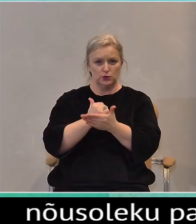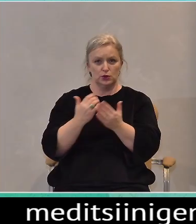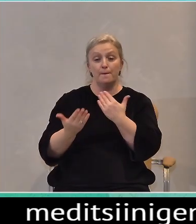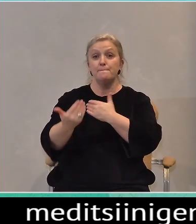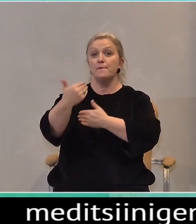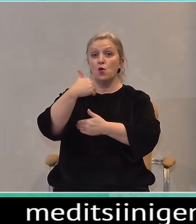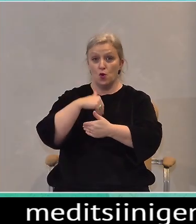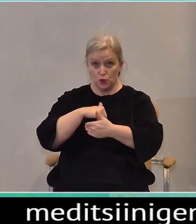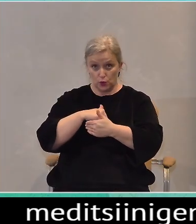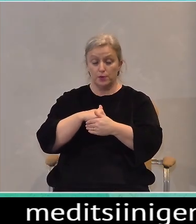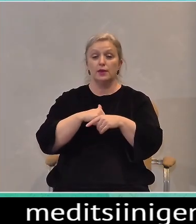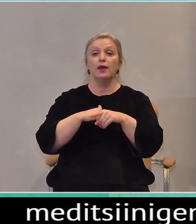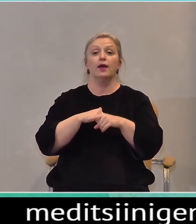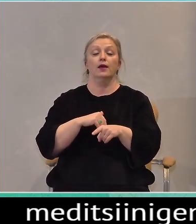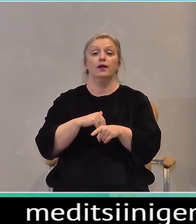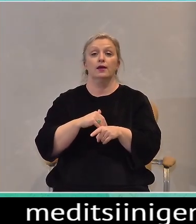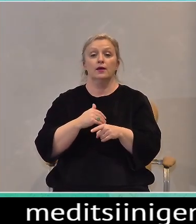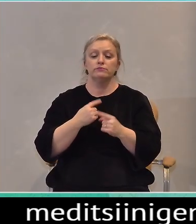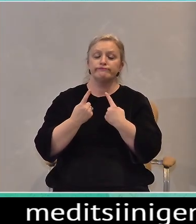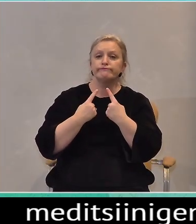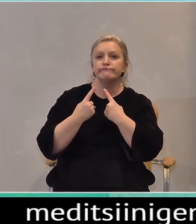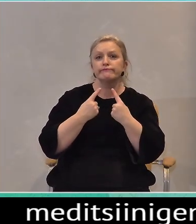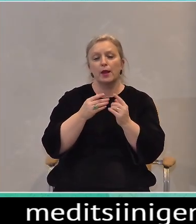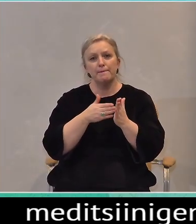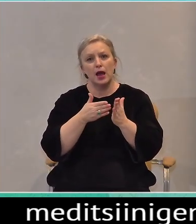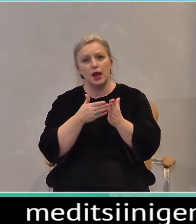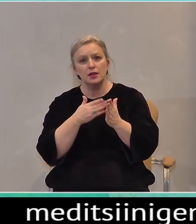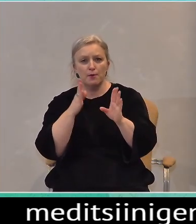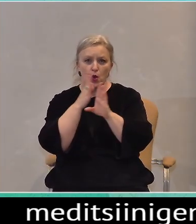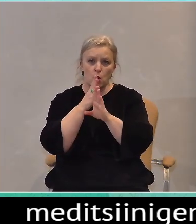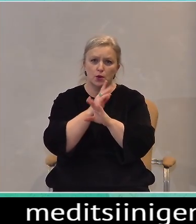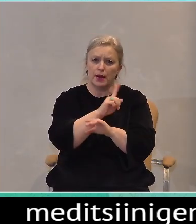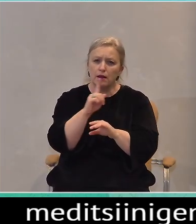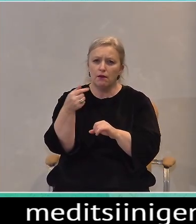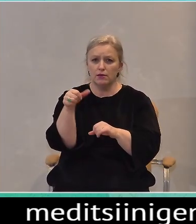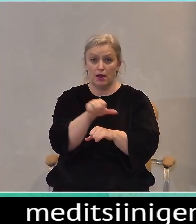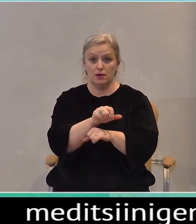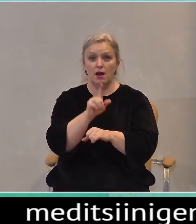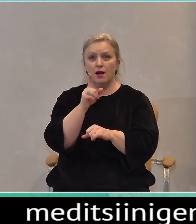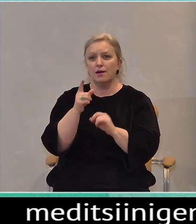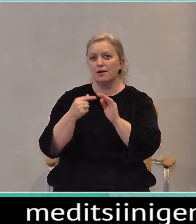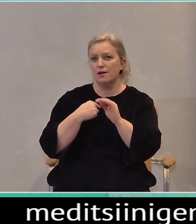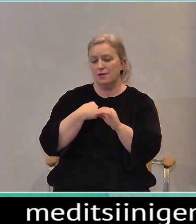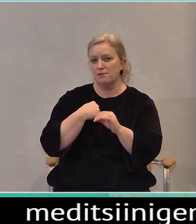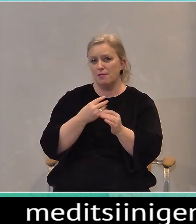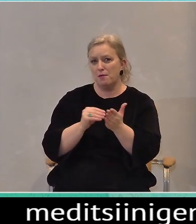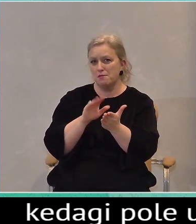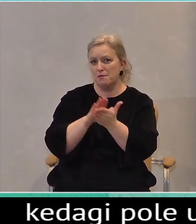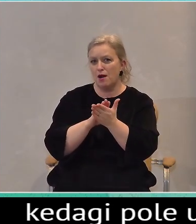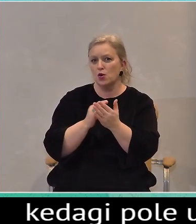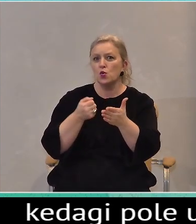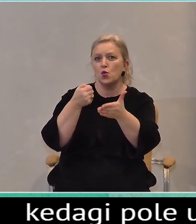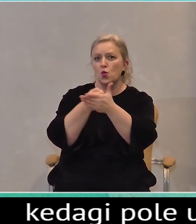scheme plays the treatment journey as the patient contact center. We review cases on a